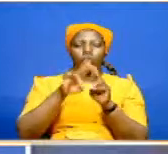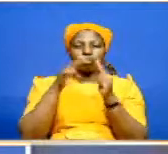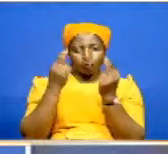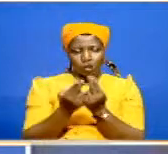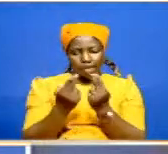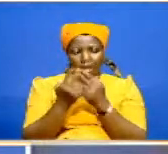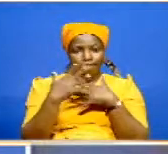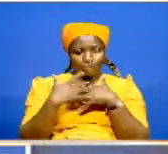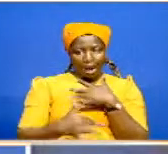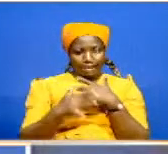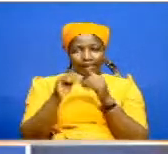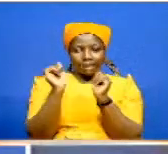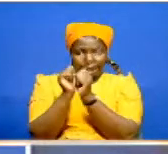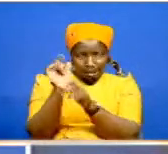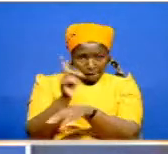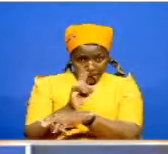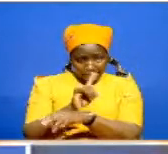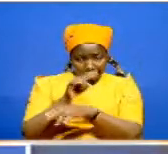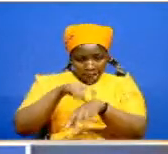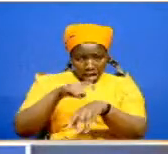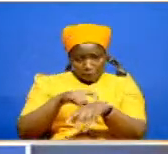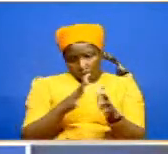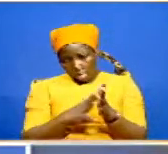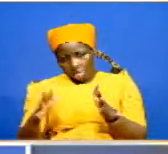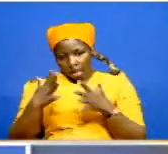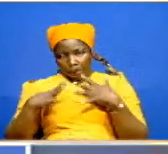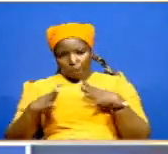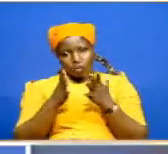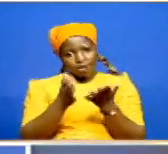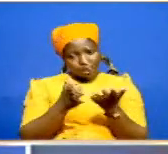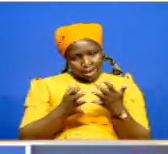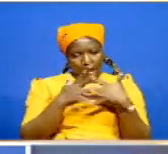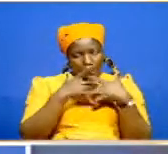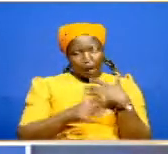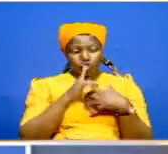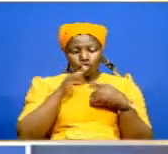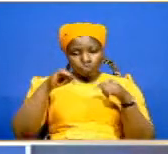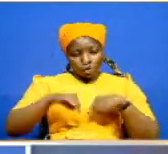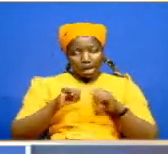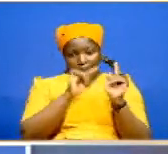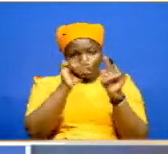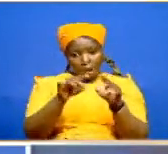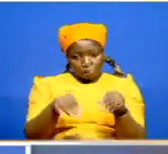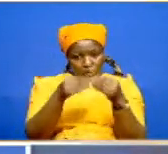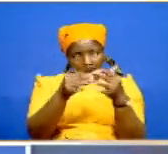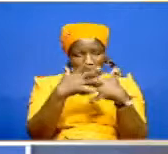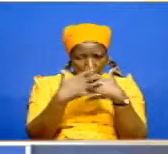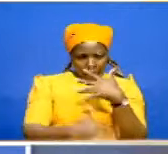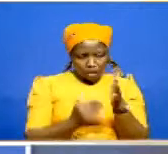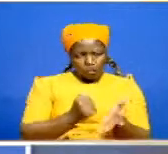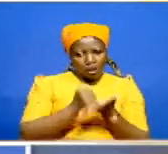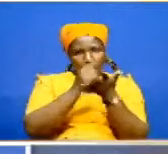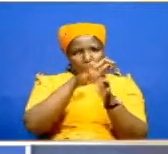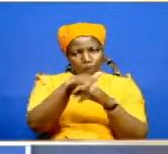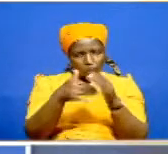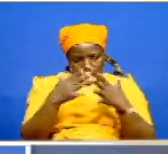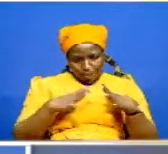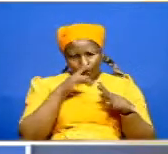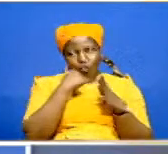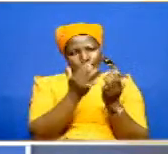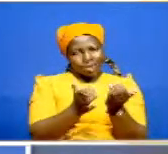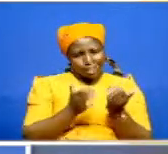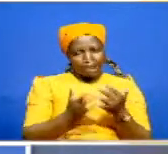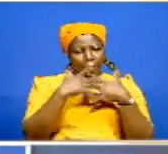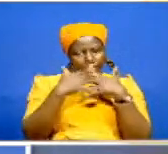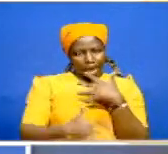wa dakika 10 hapa Kenya, watu wanahitaji damu. So leo nimekuja kutoa damu, kuwasaidia wale wote wenye wanahitaji damu